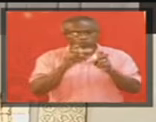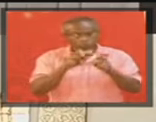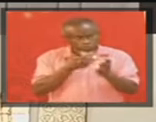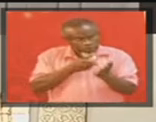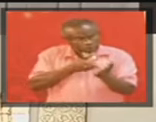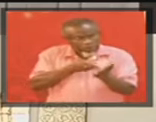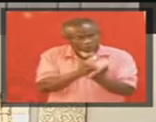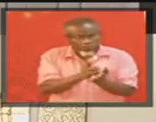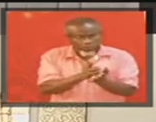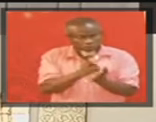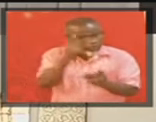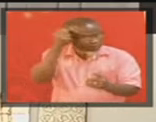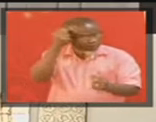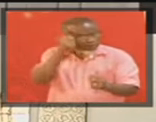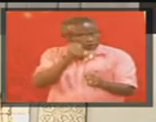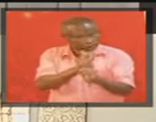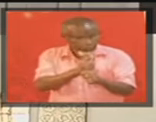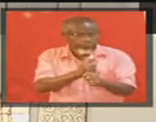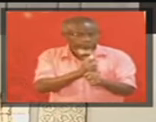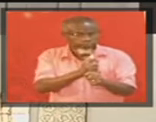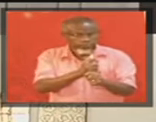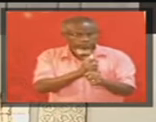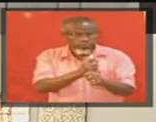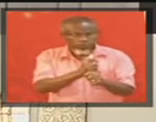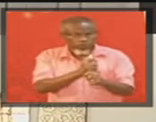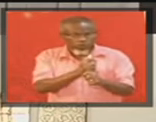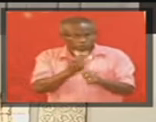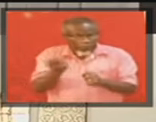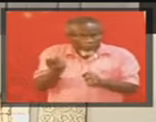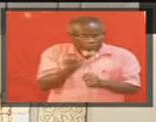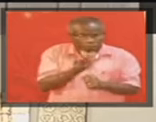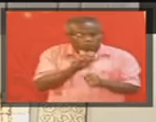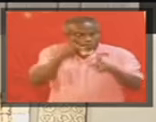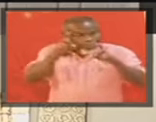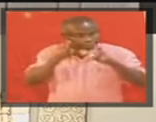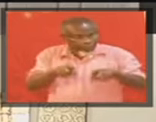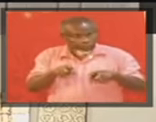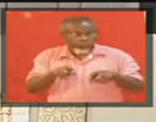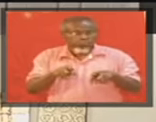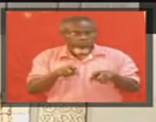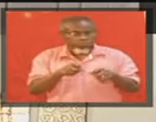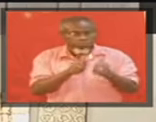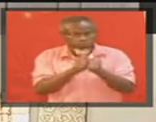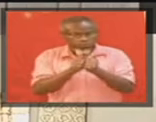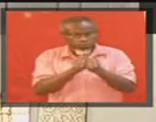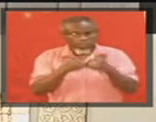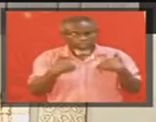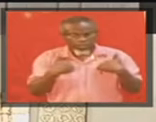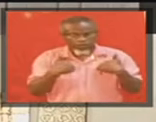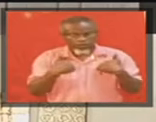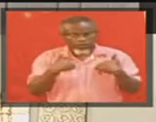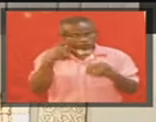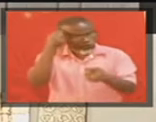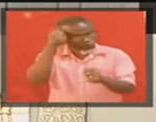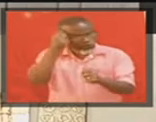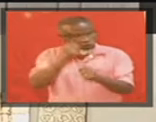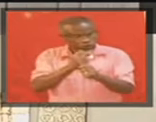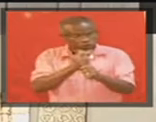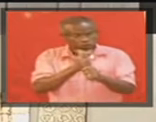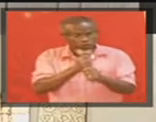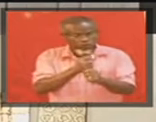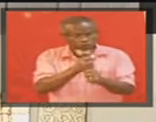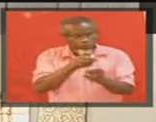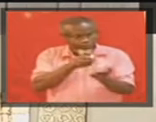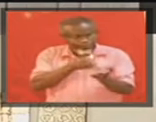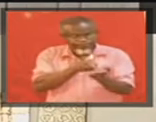and trust between both parties, and we try to do that consistently for the entire period.